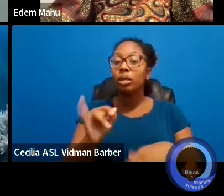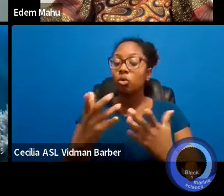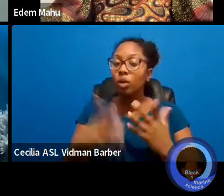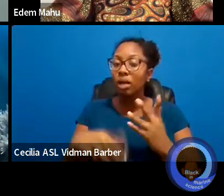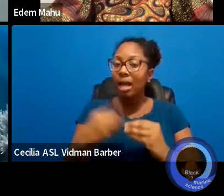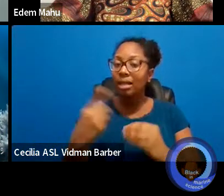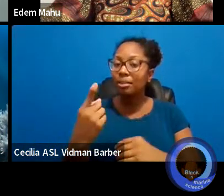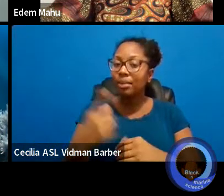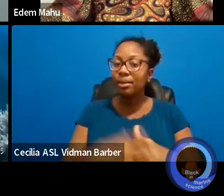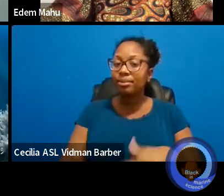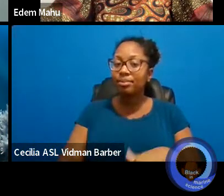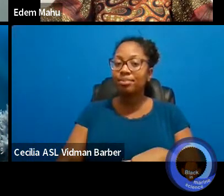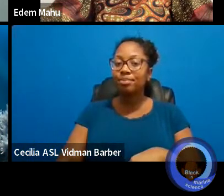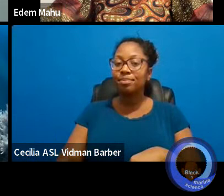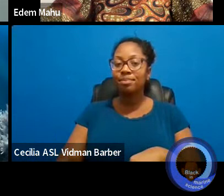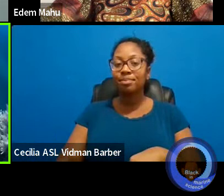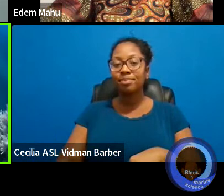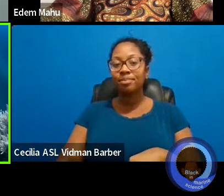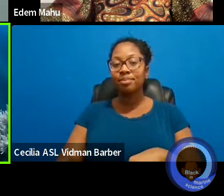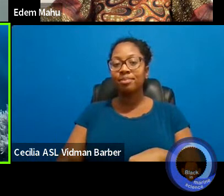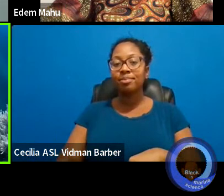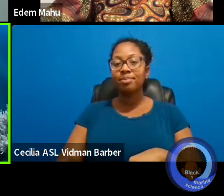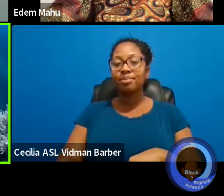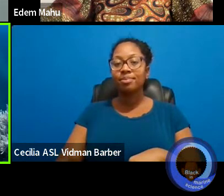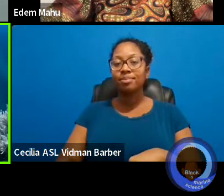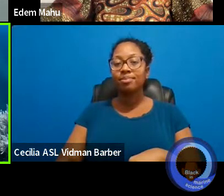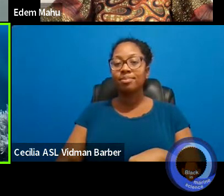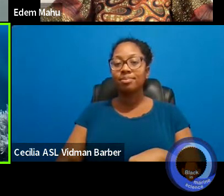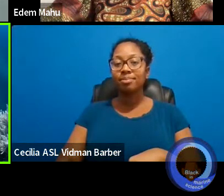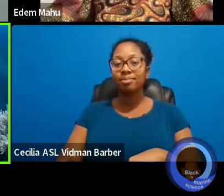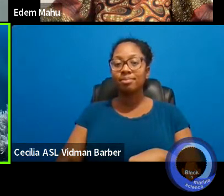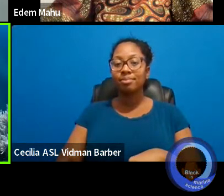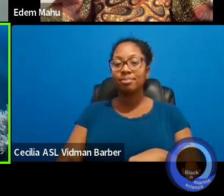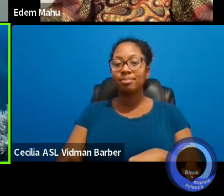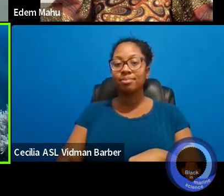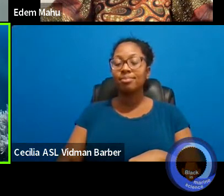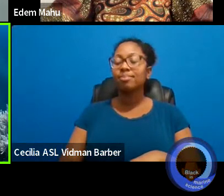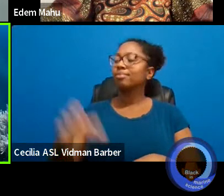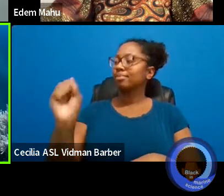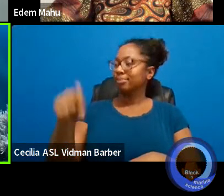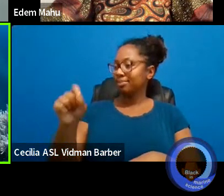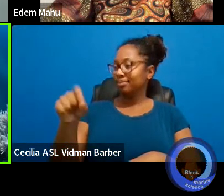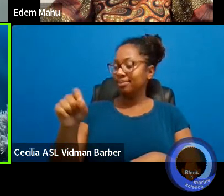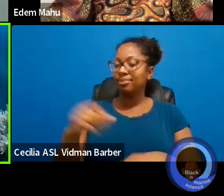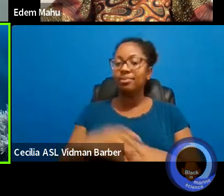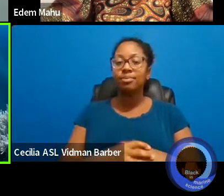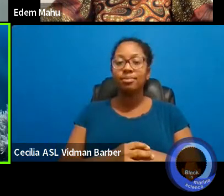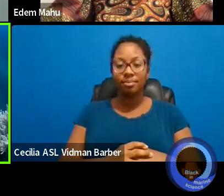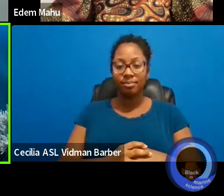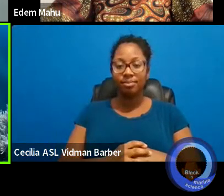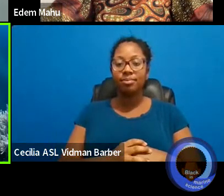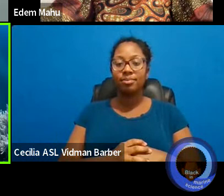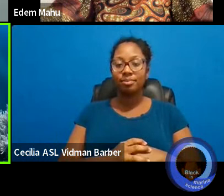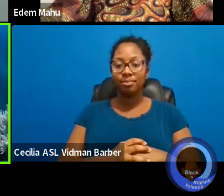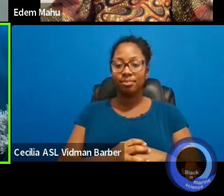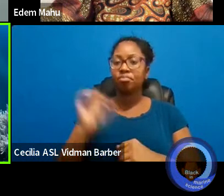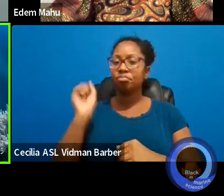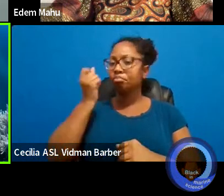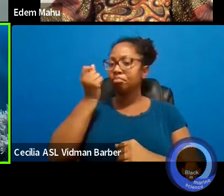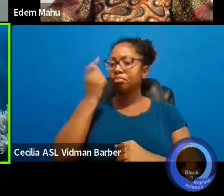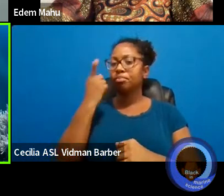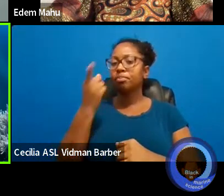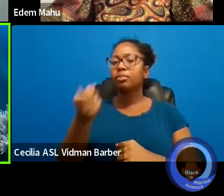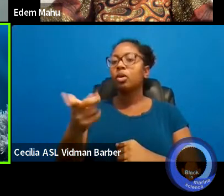Dr. Mahu was saying? Yeah, definitely. Thank you for the opportunity. I think I connect very well to what Dr. Mahu was